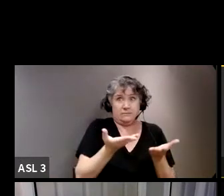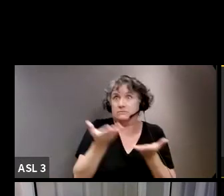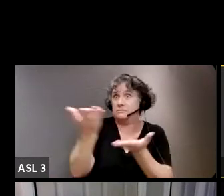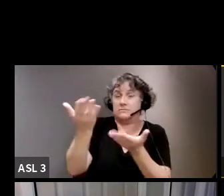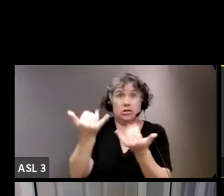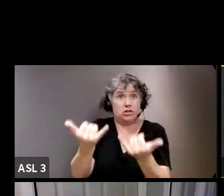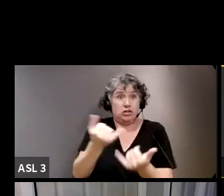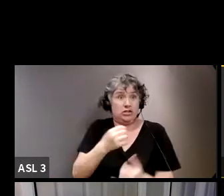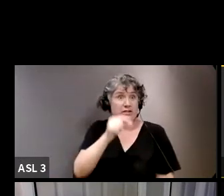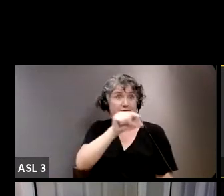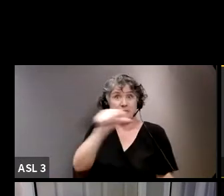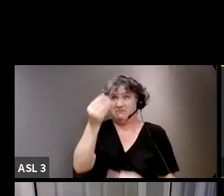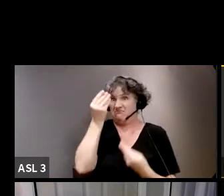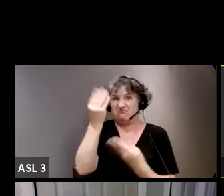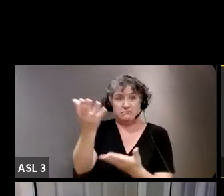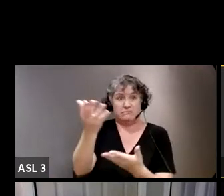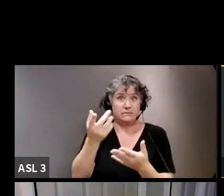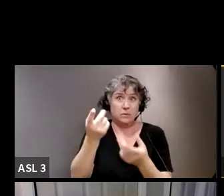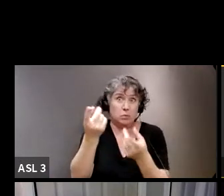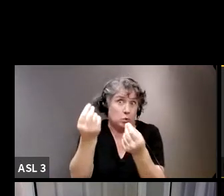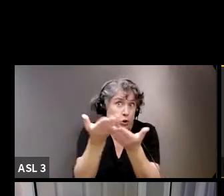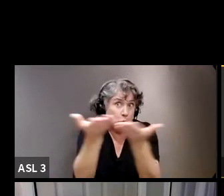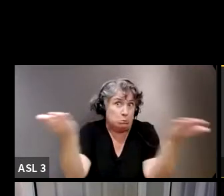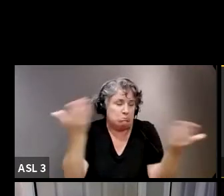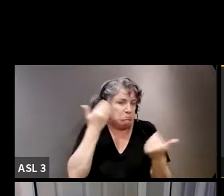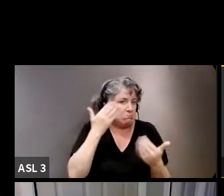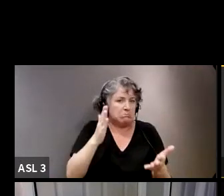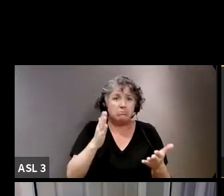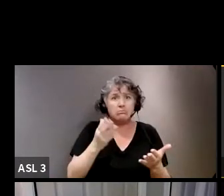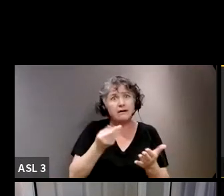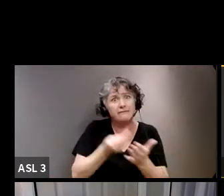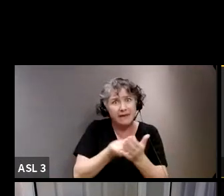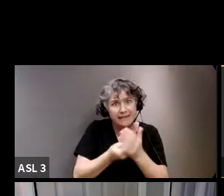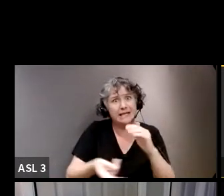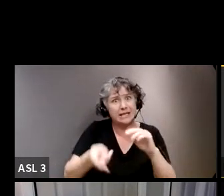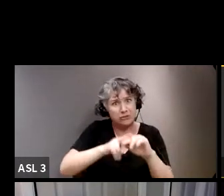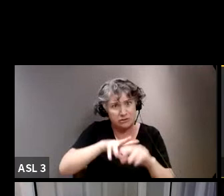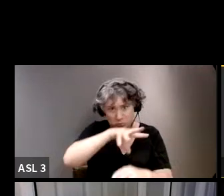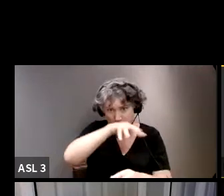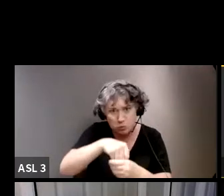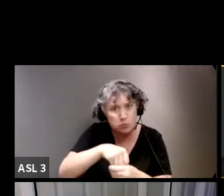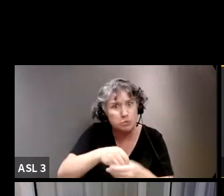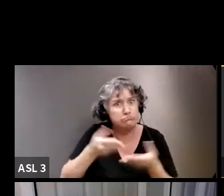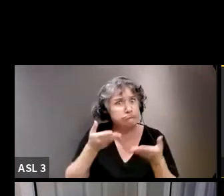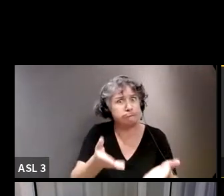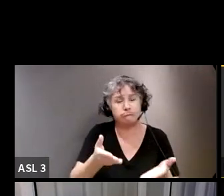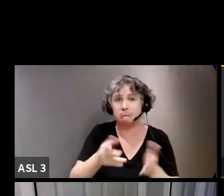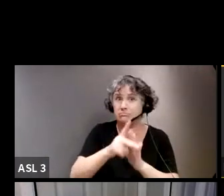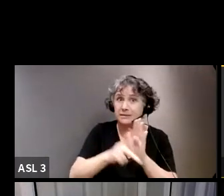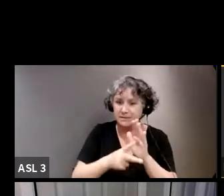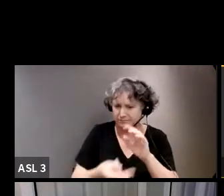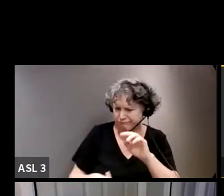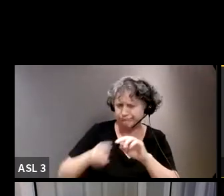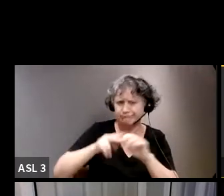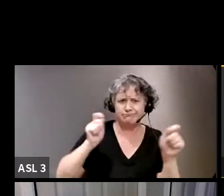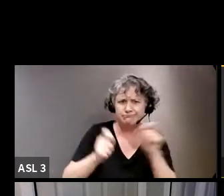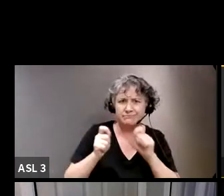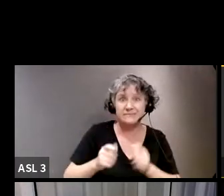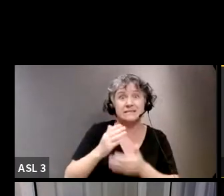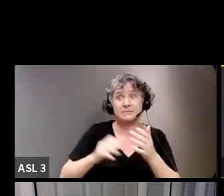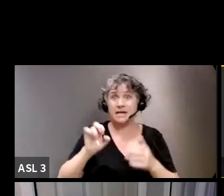but it included significant funded increases to programs and policies some of which uh aaron spoke